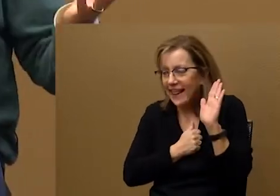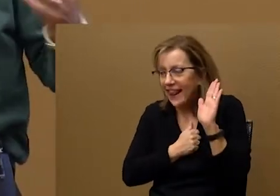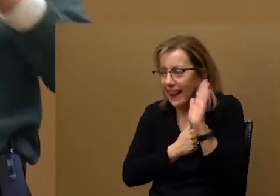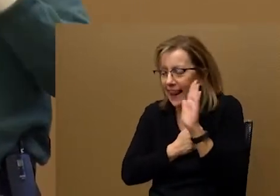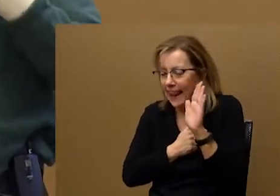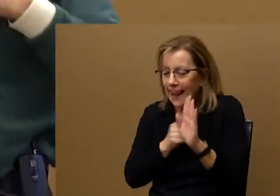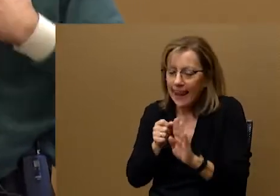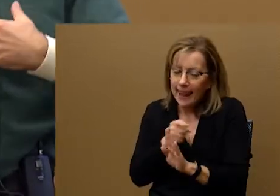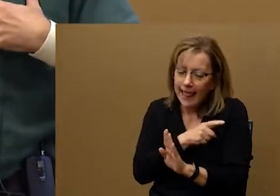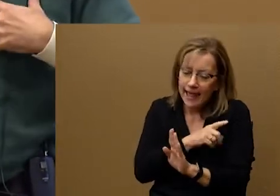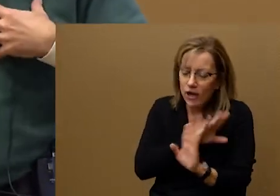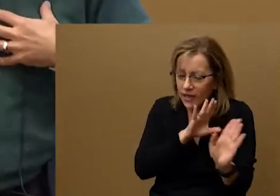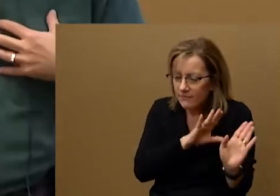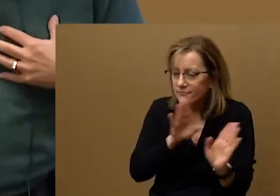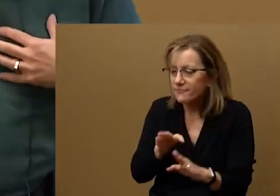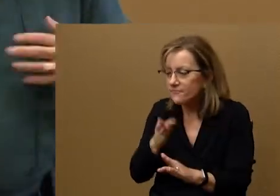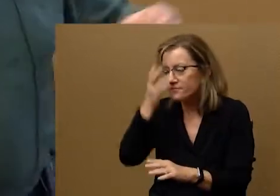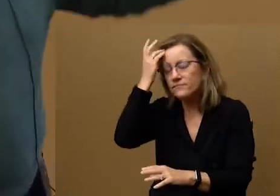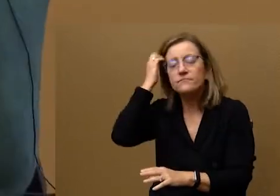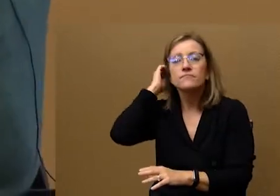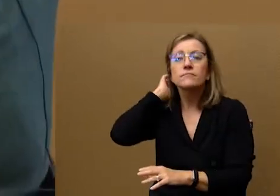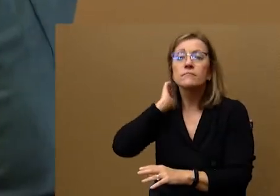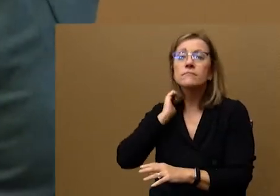But I apologize, it really does help me breathe.